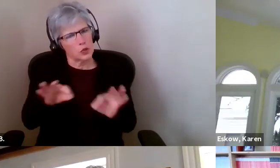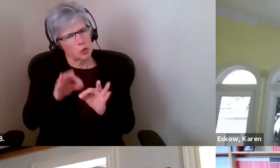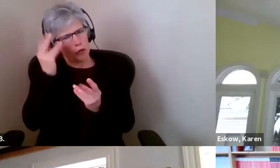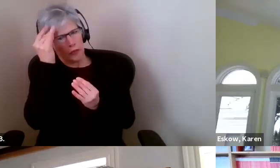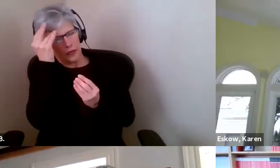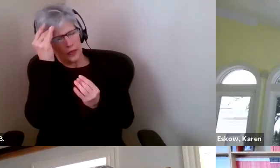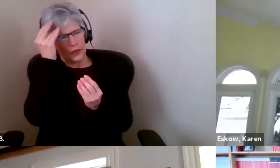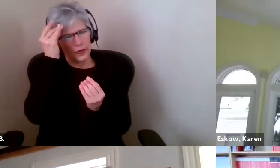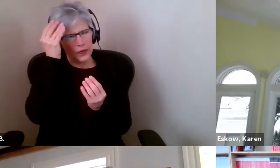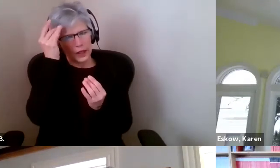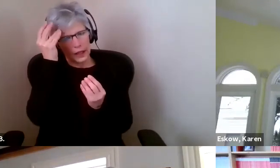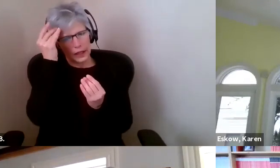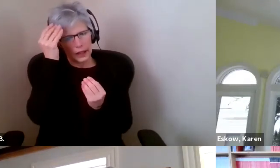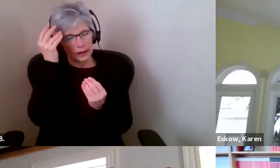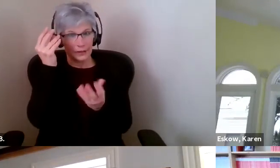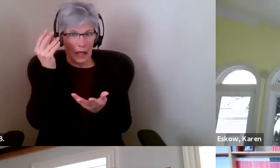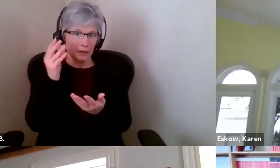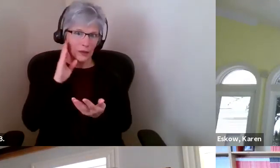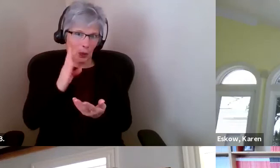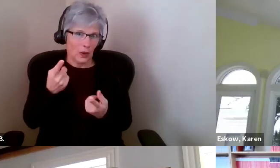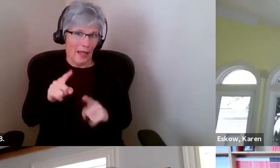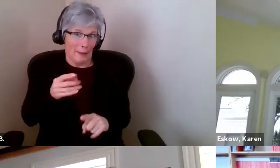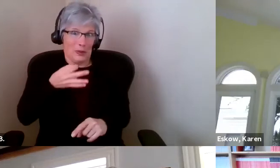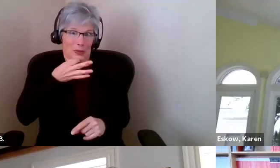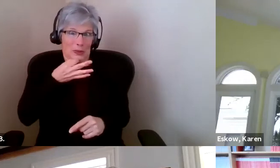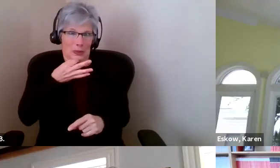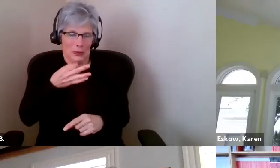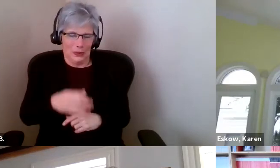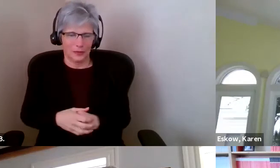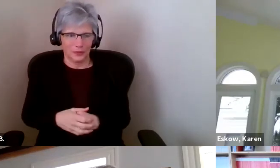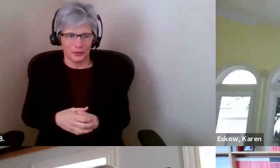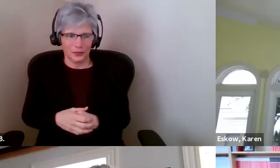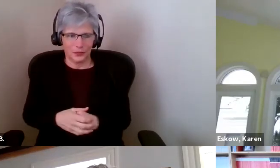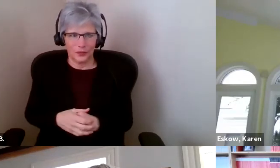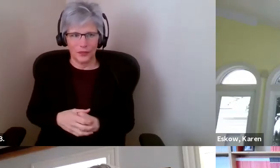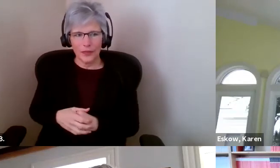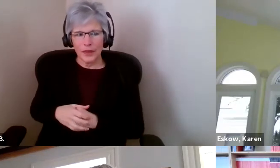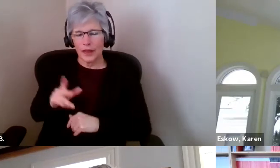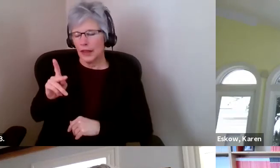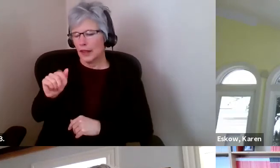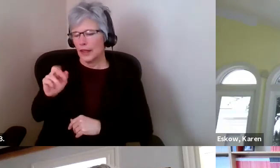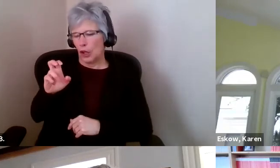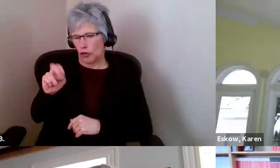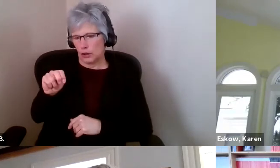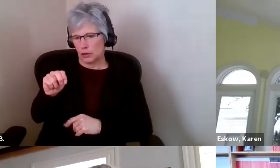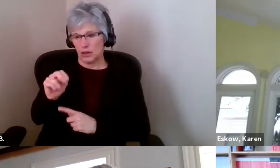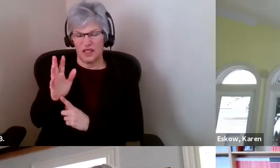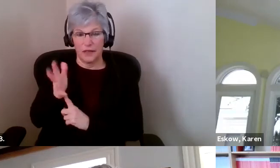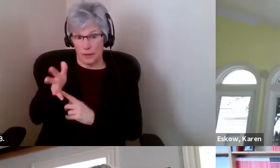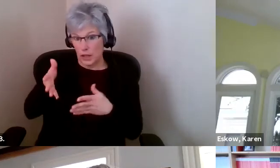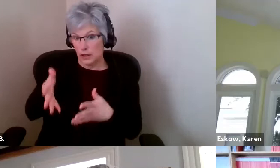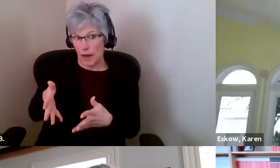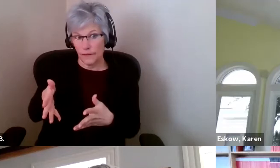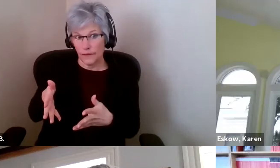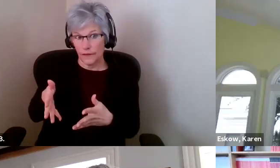something that will come upon us pretty quickly. So we have there's 5 minutes left, and there's